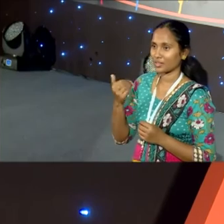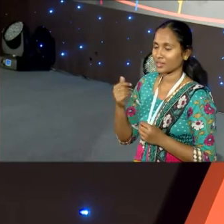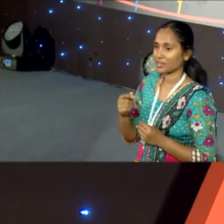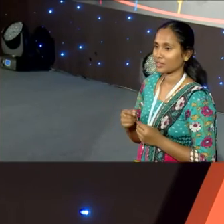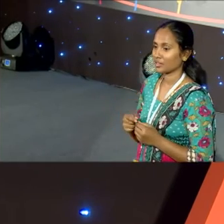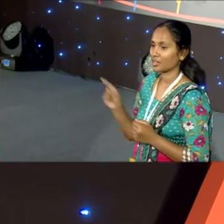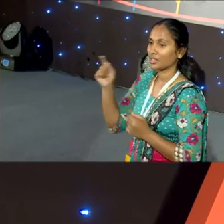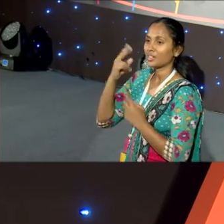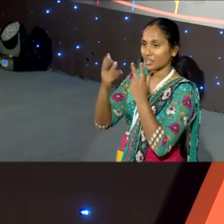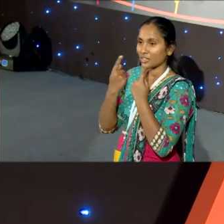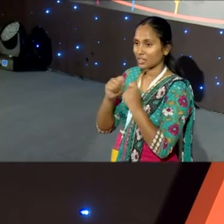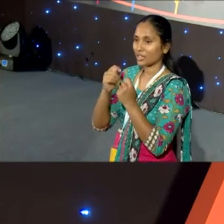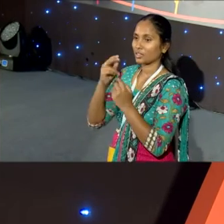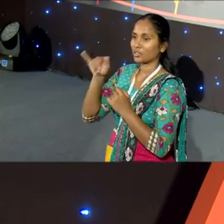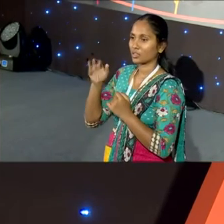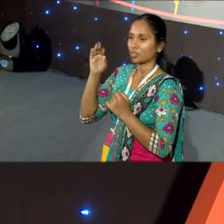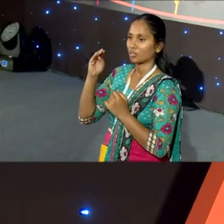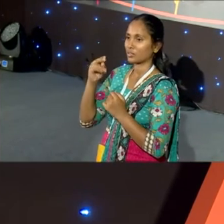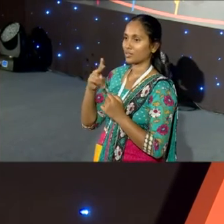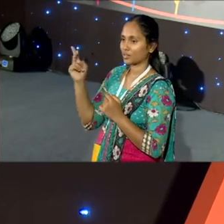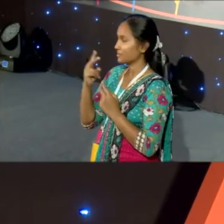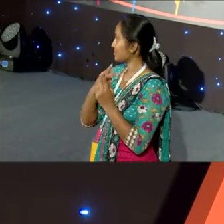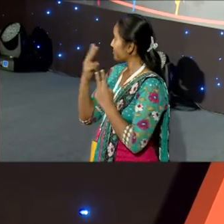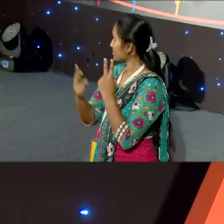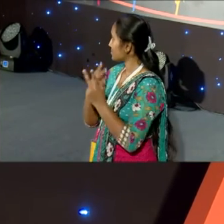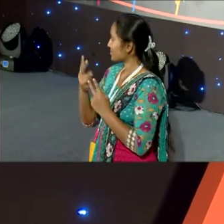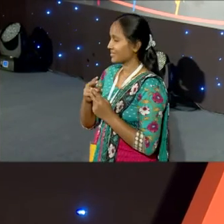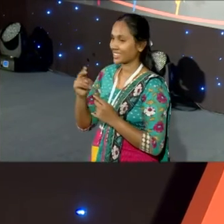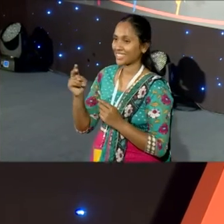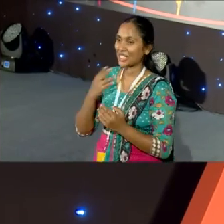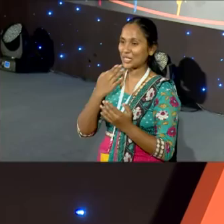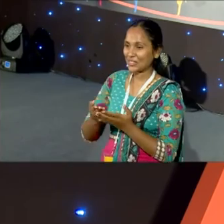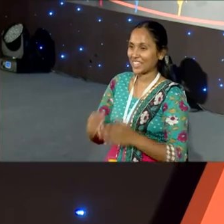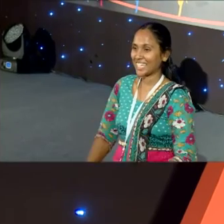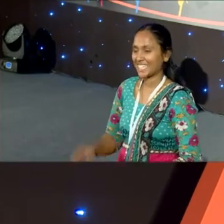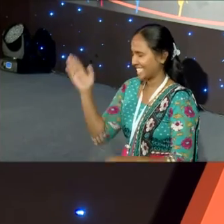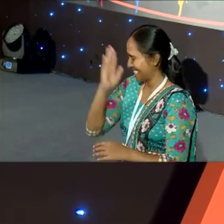I went looking for a job in had the best pair of legs I've ever seen.